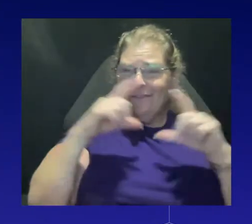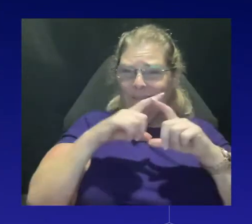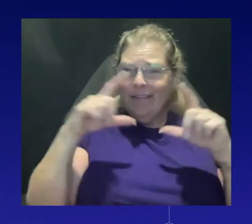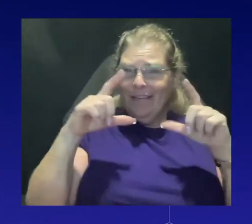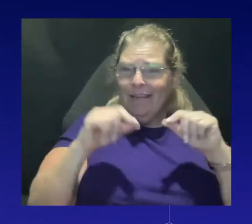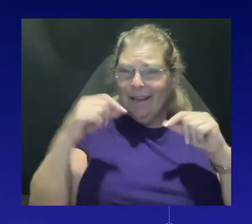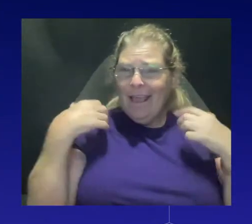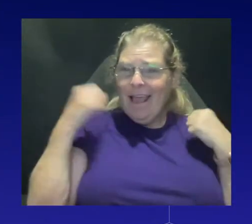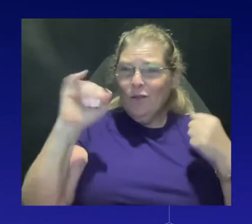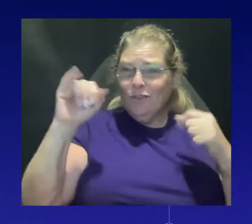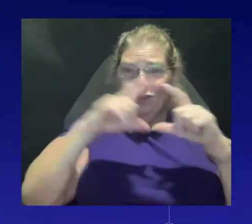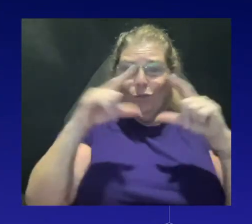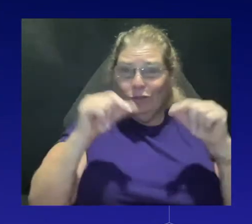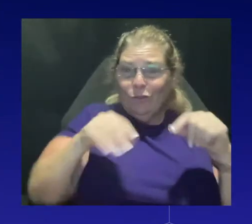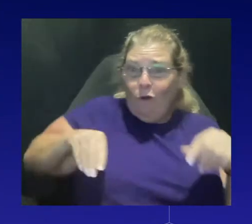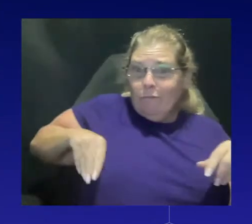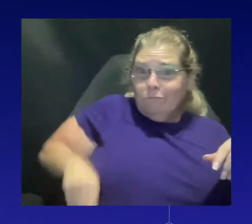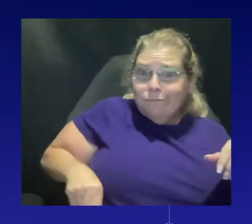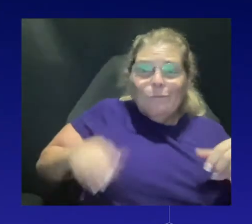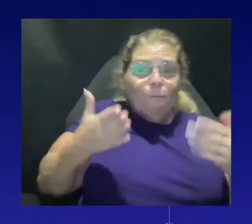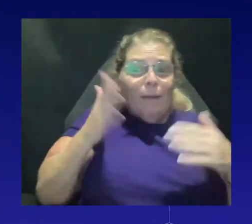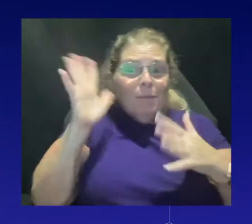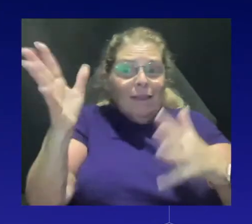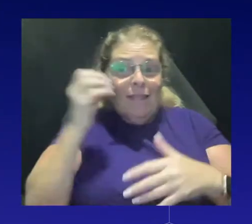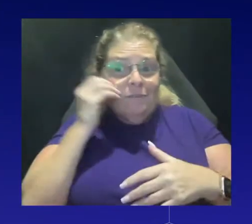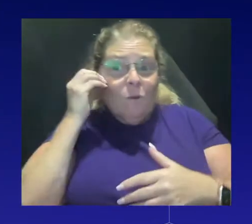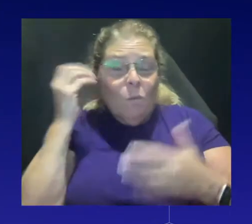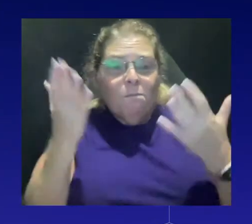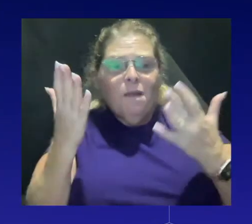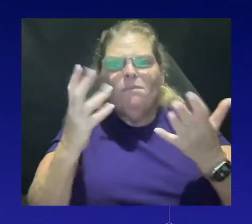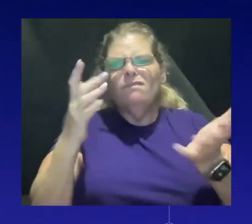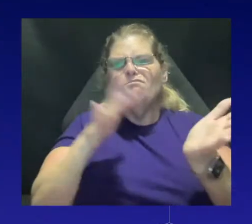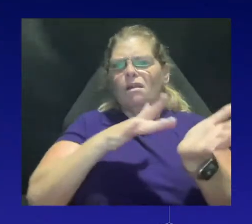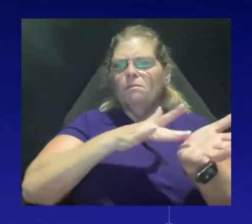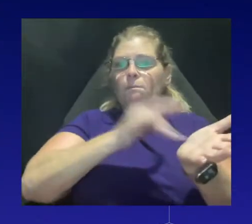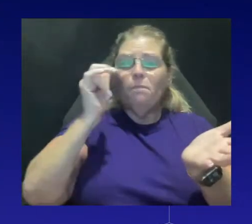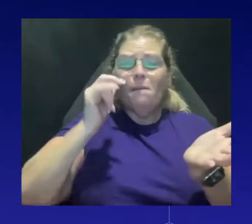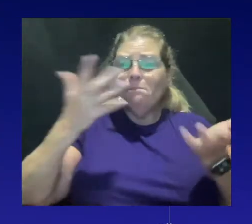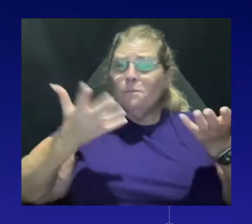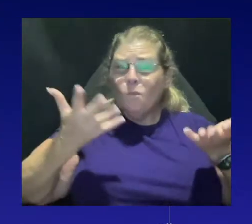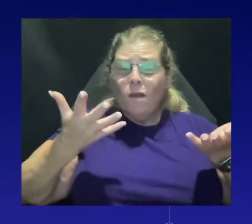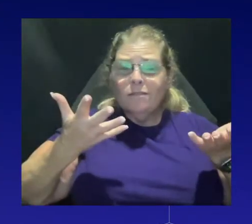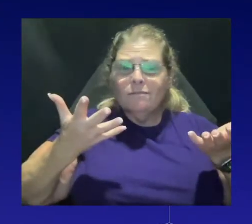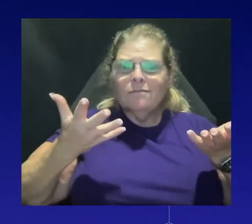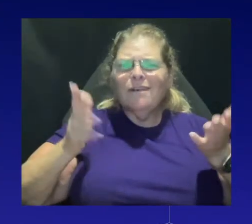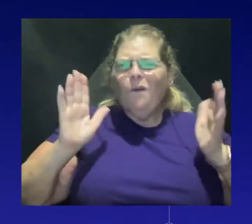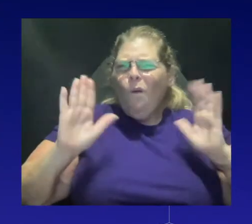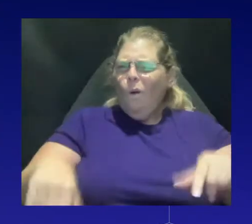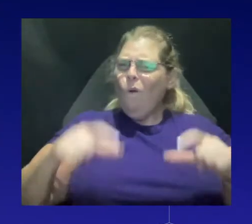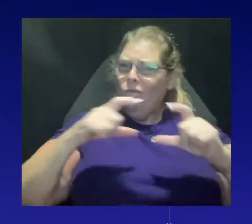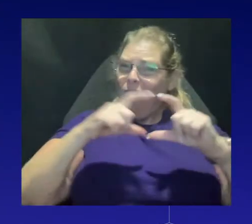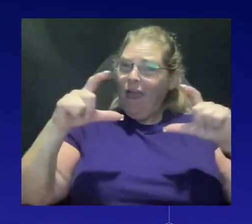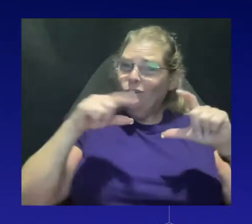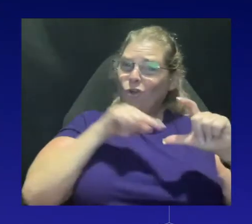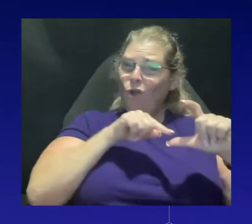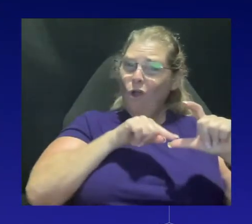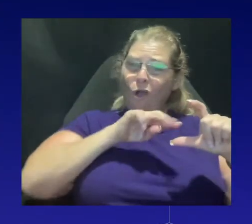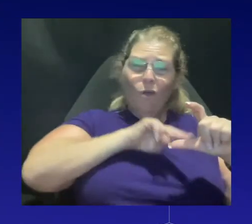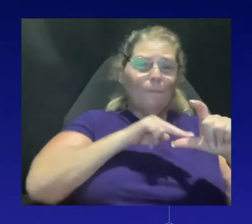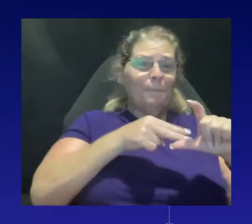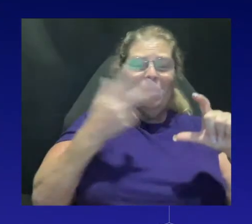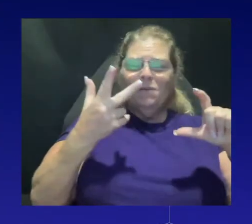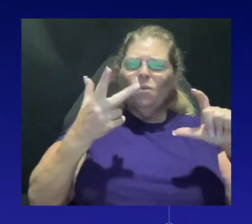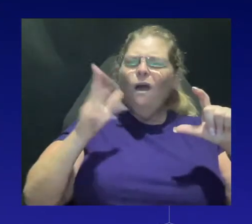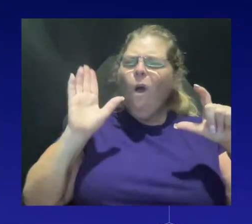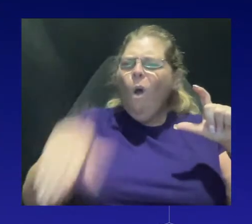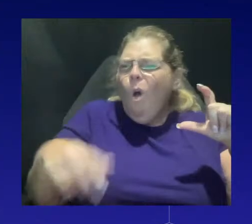have them at home. What we take for granted is that is a gateway to be able to see a primary care